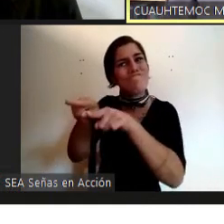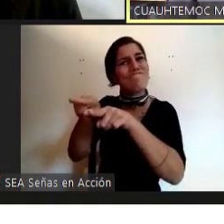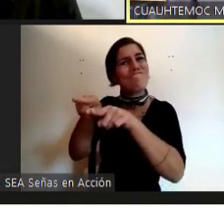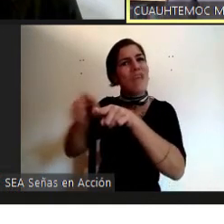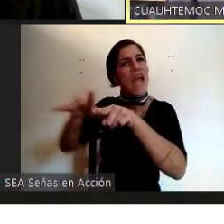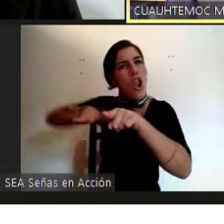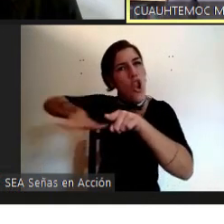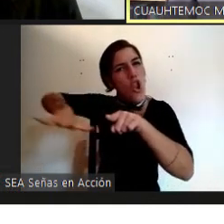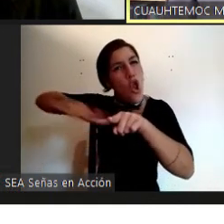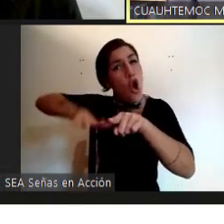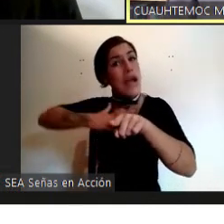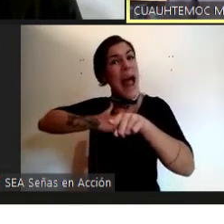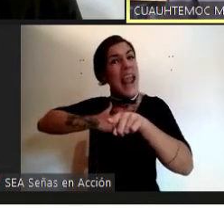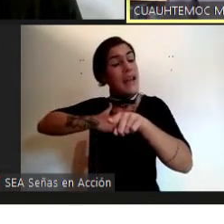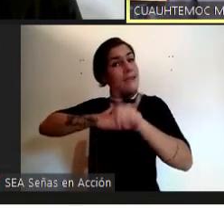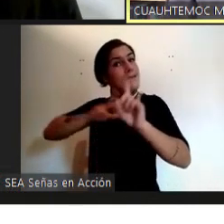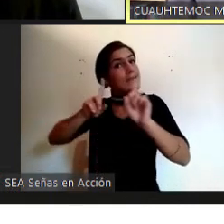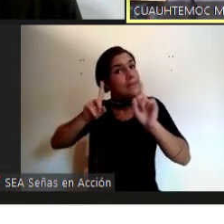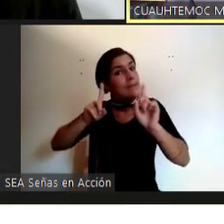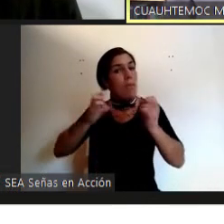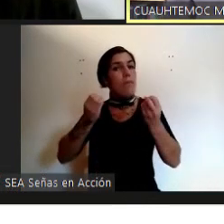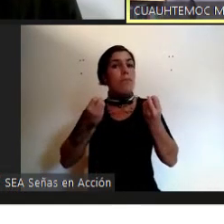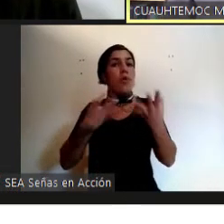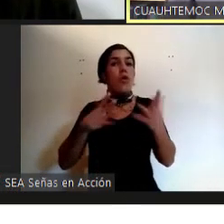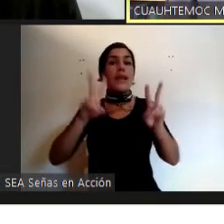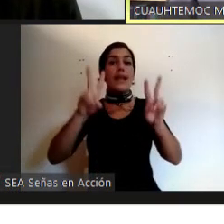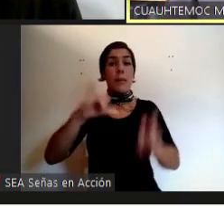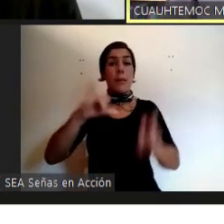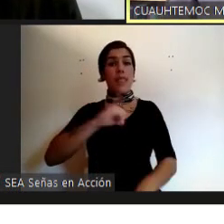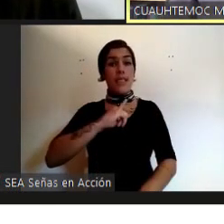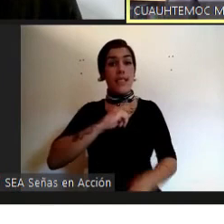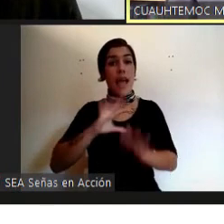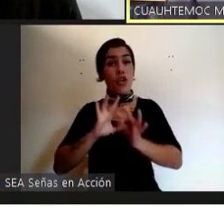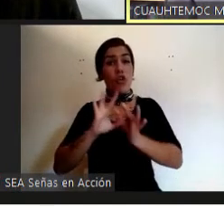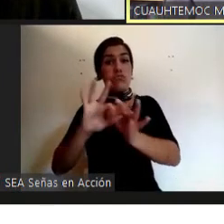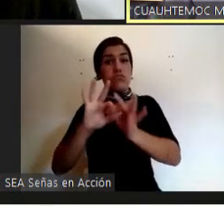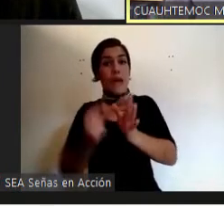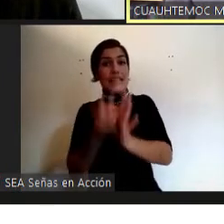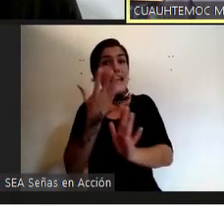I regard as a very serious loss.